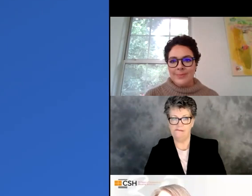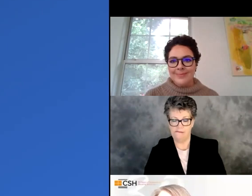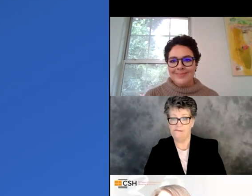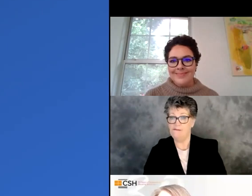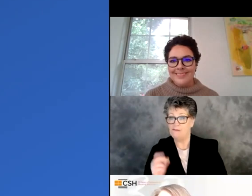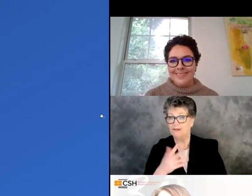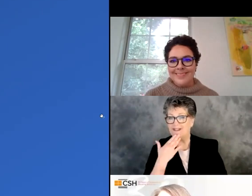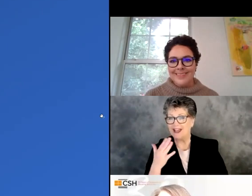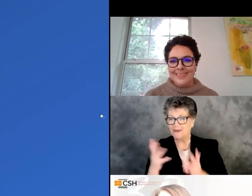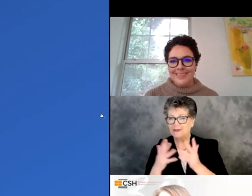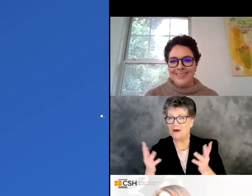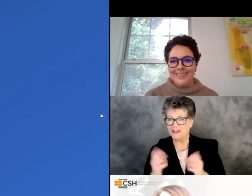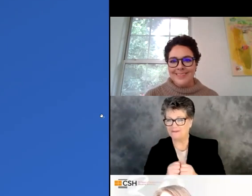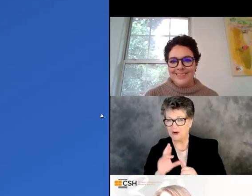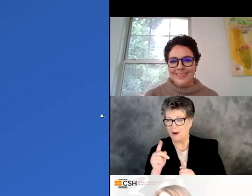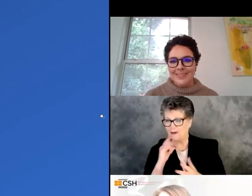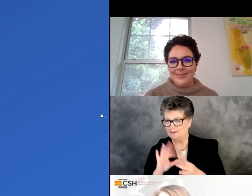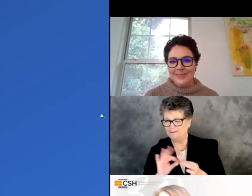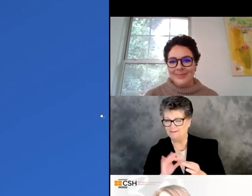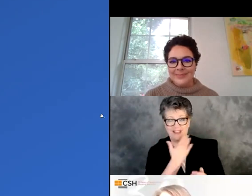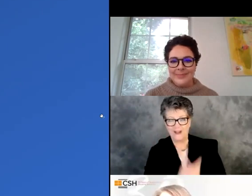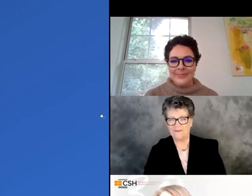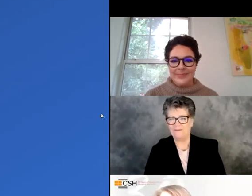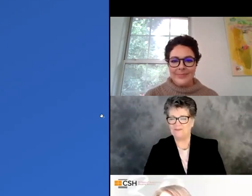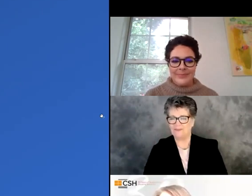Okay, thank you so much. Thank you.